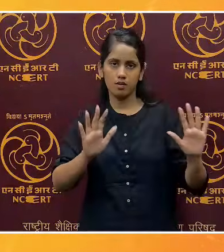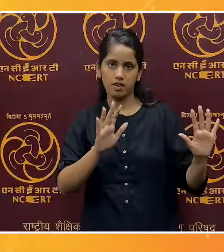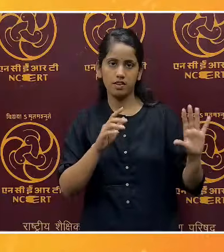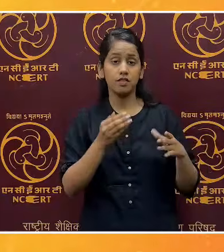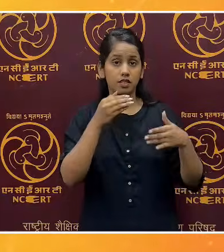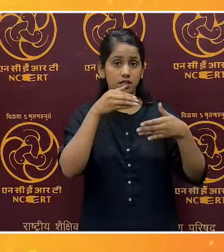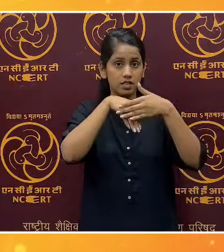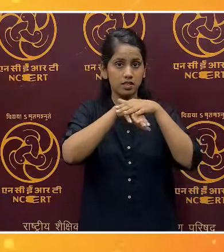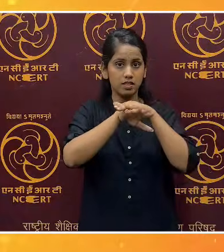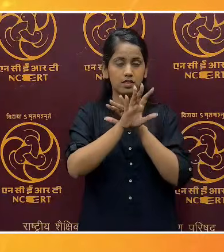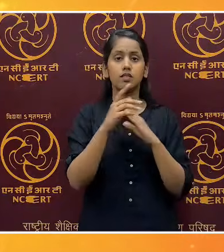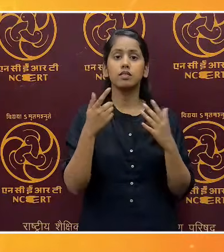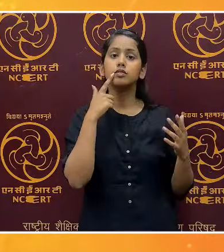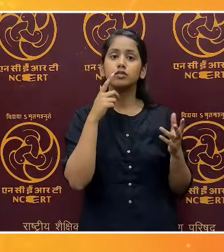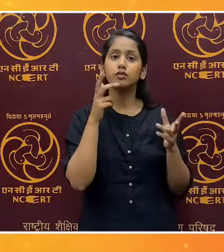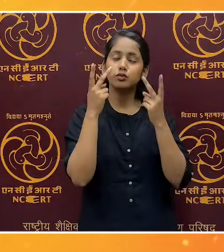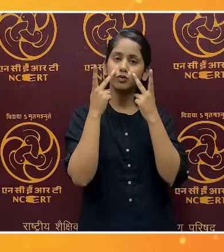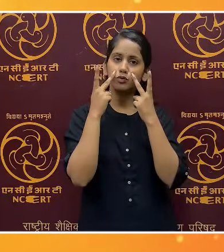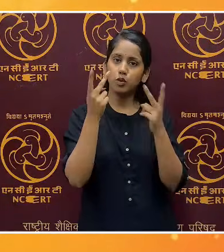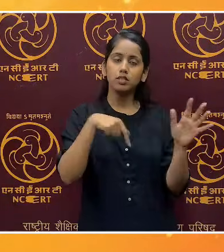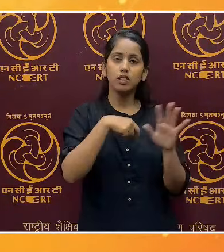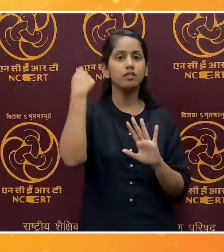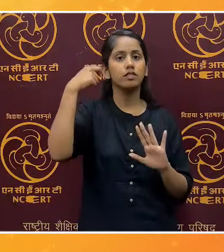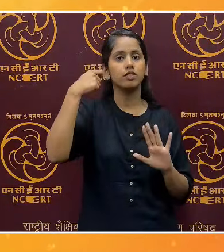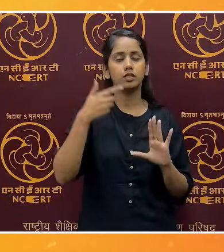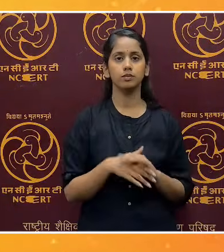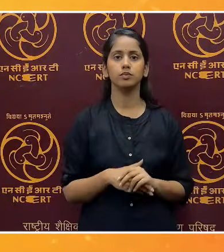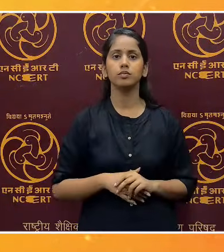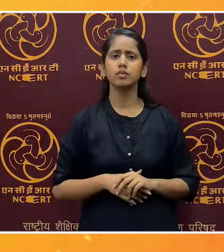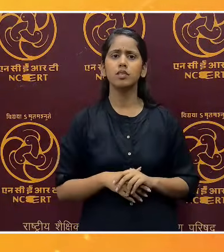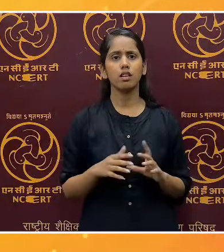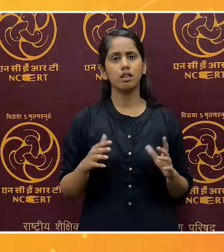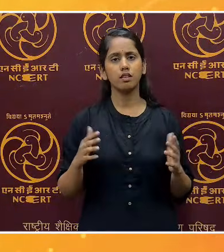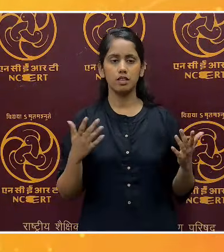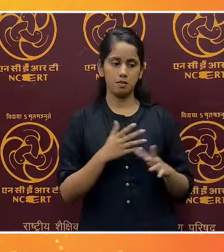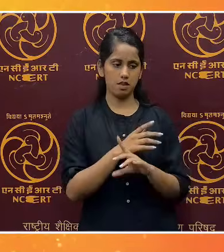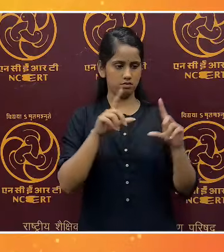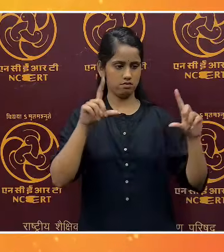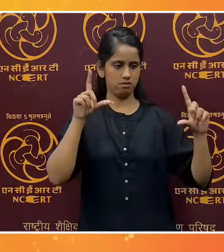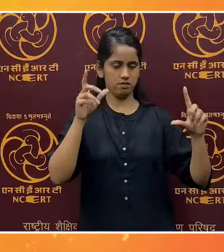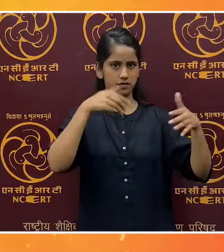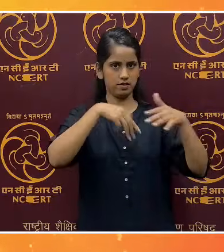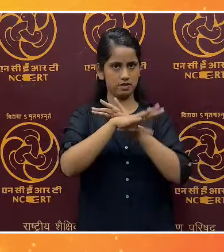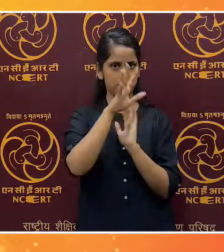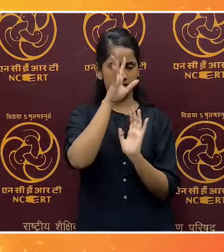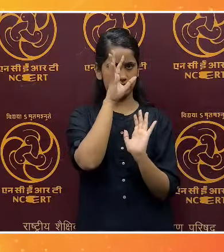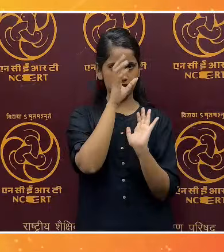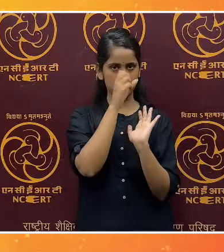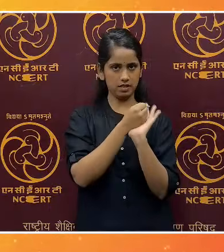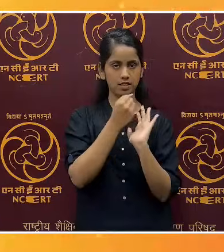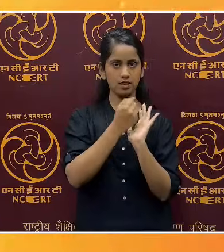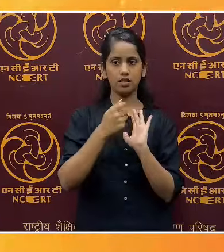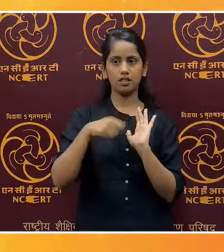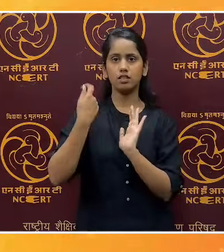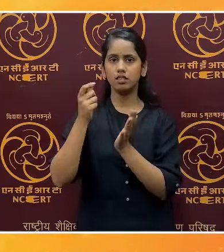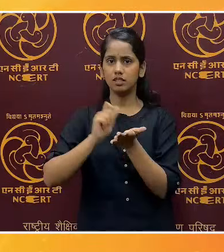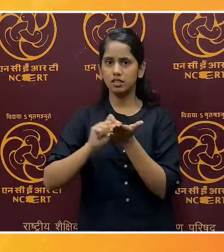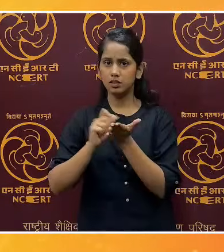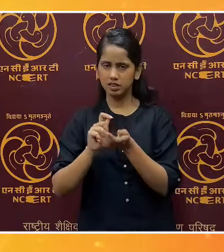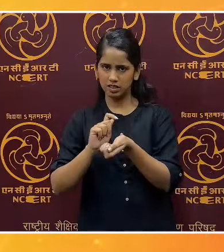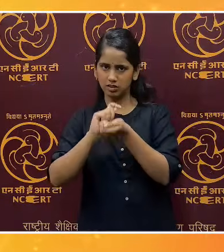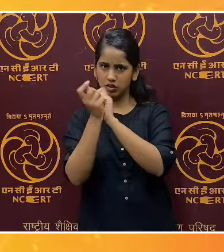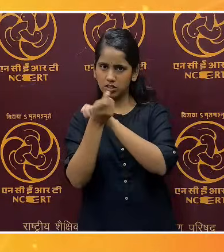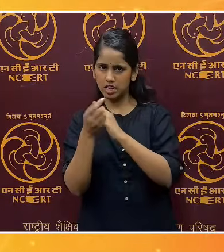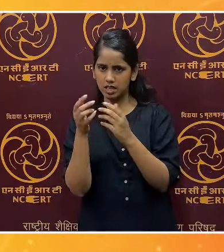have watched in that video. So ma'am, frames are being decided in advance, and can we do little bit of improvisation